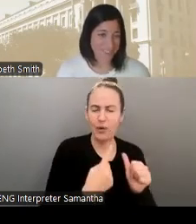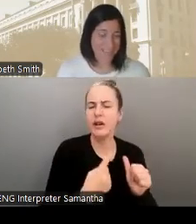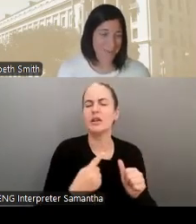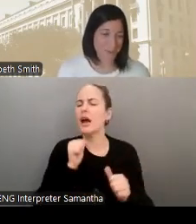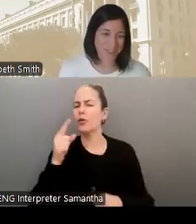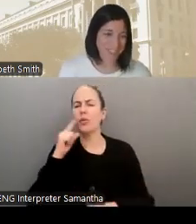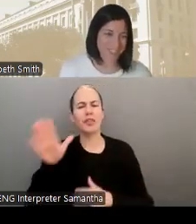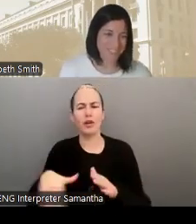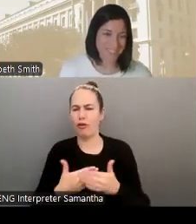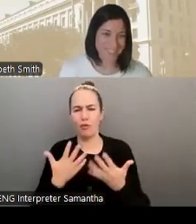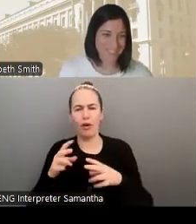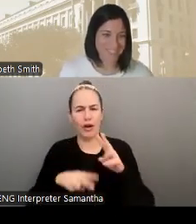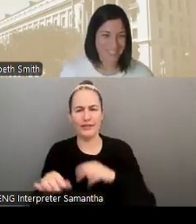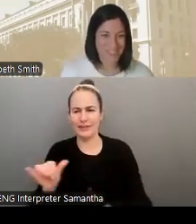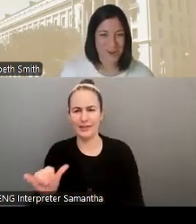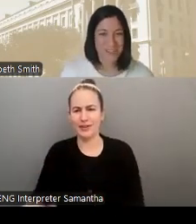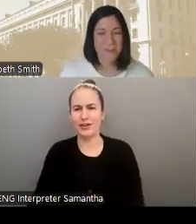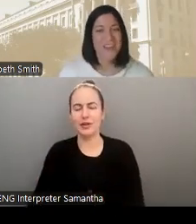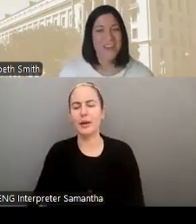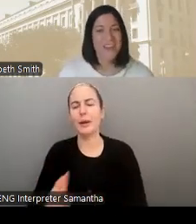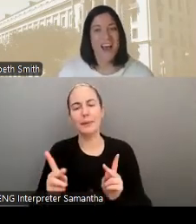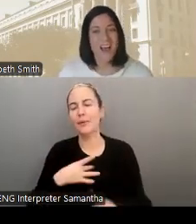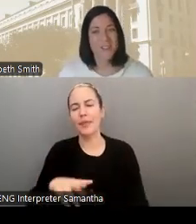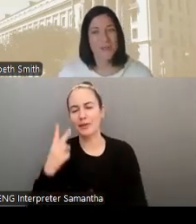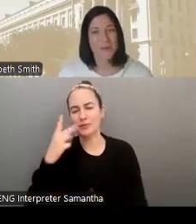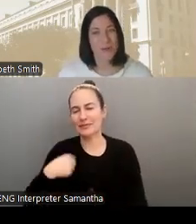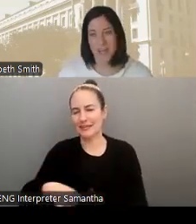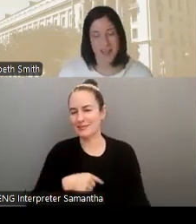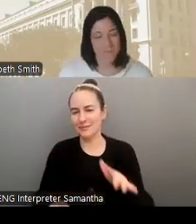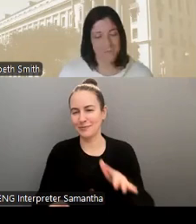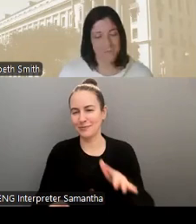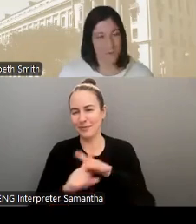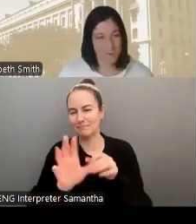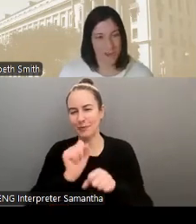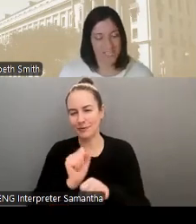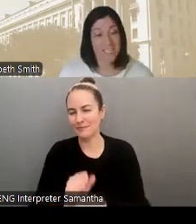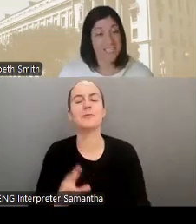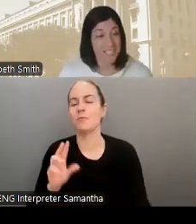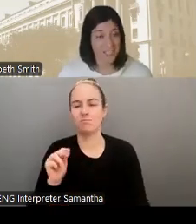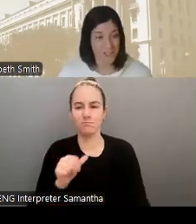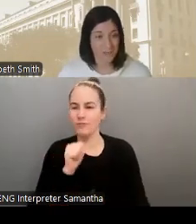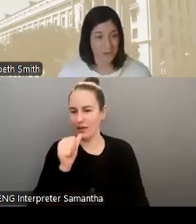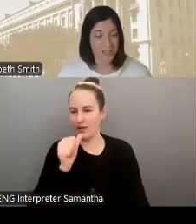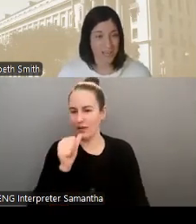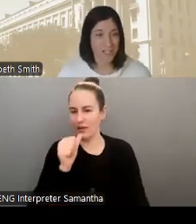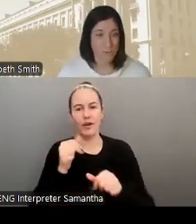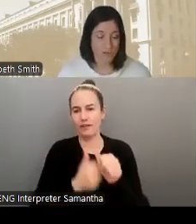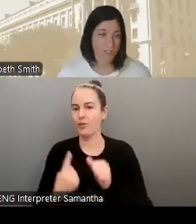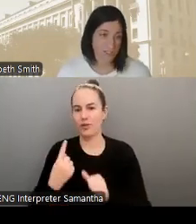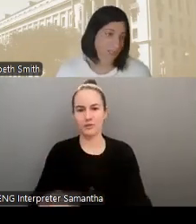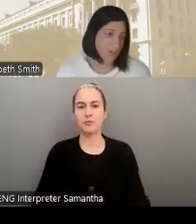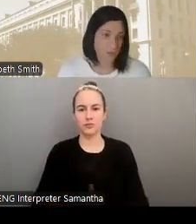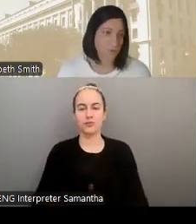Marie said, nobody likes to see us showing up. So no, not everyone will be audited. It is a condition of the grant that you